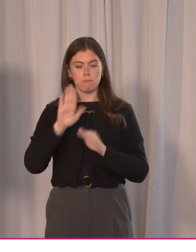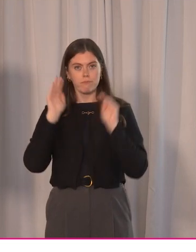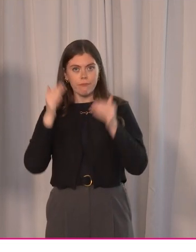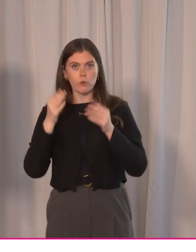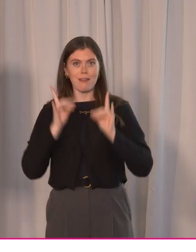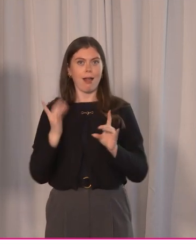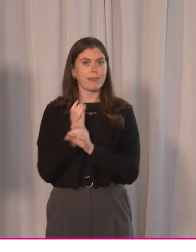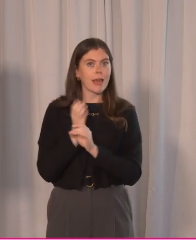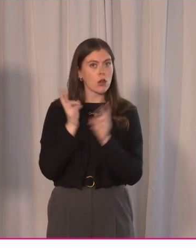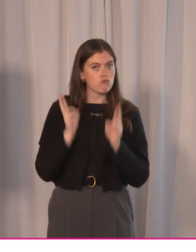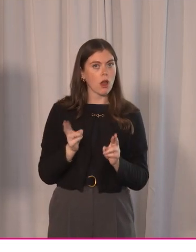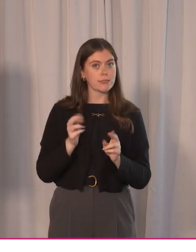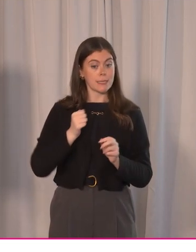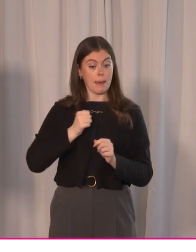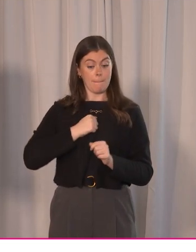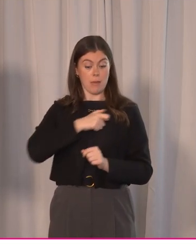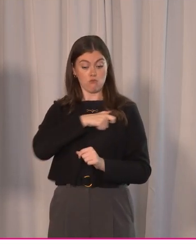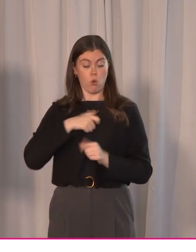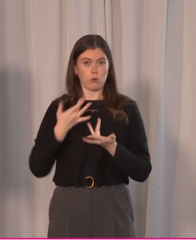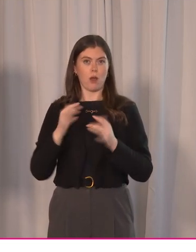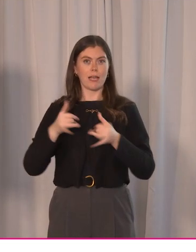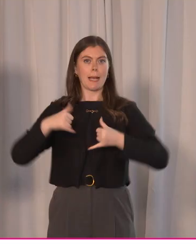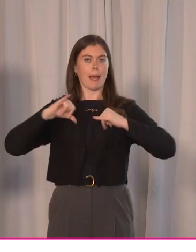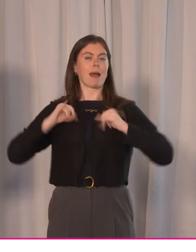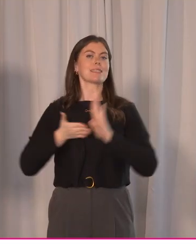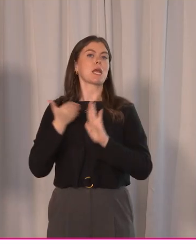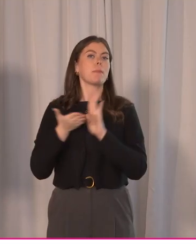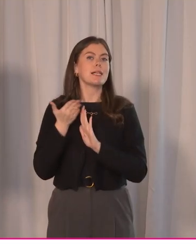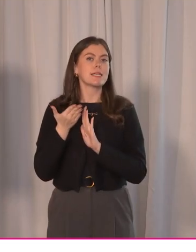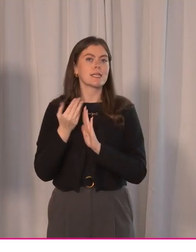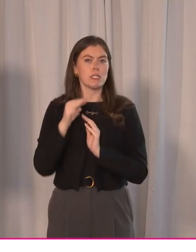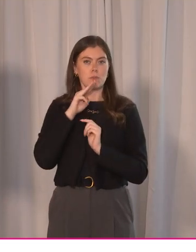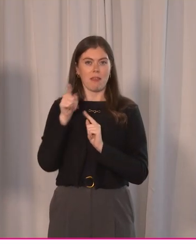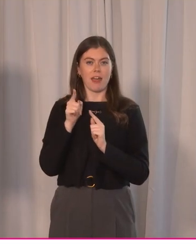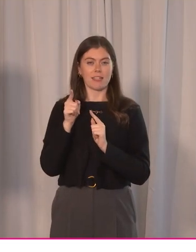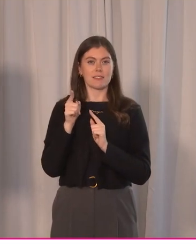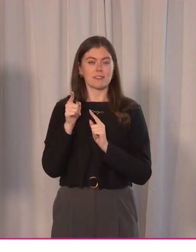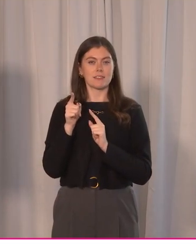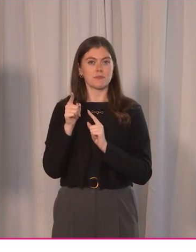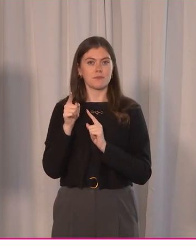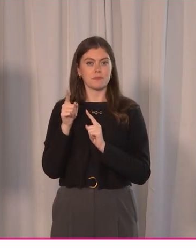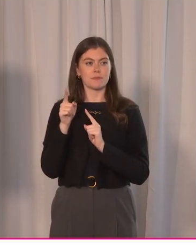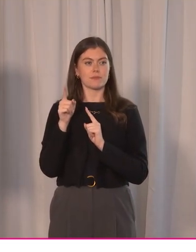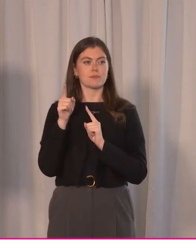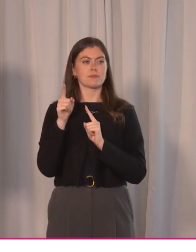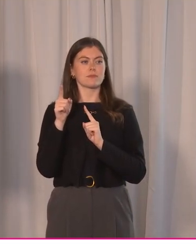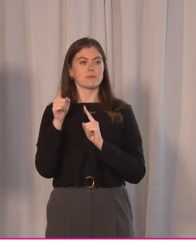My role is capacity building. So that's the age with that, so I'm still figuring that out.